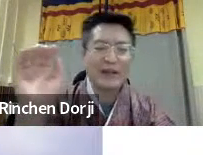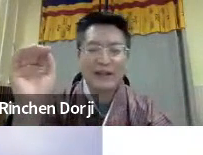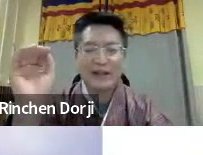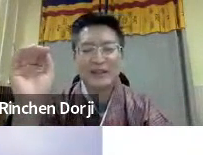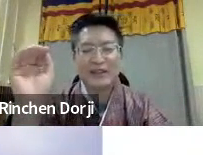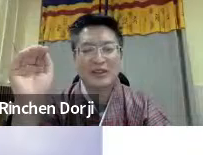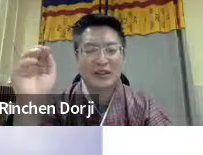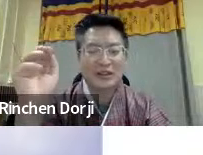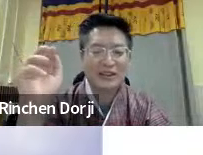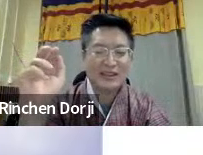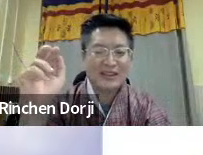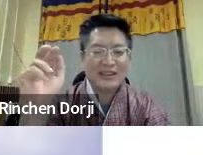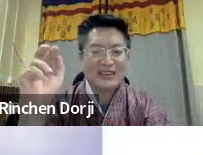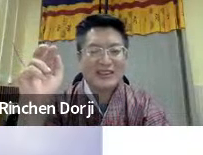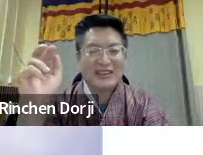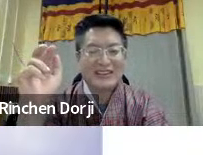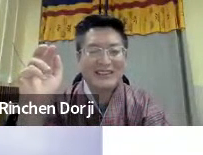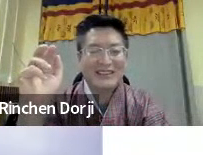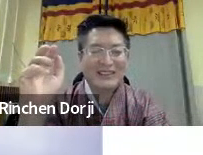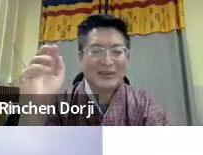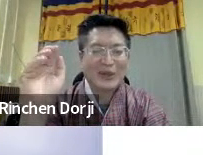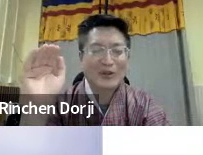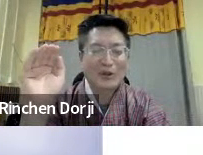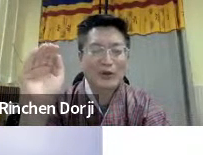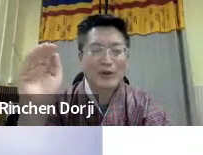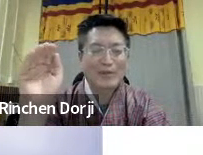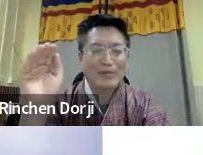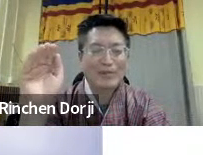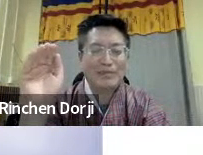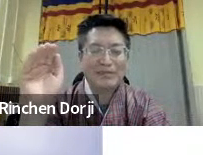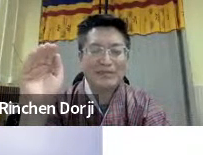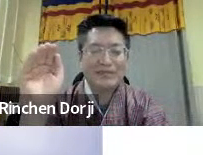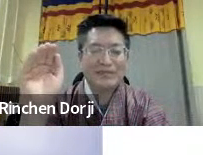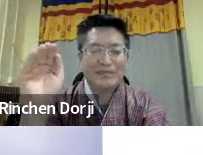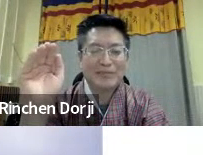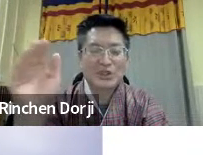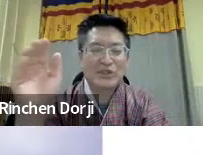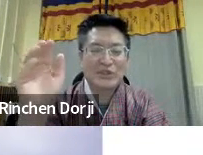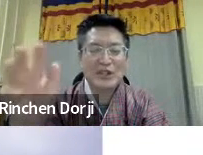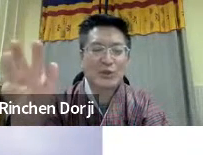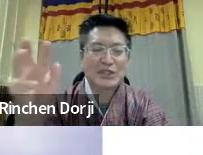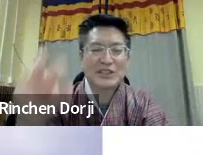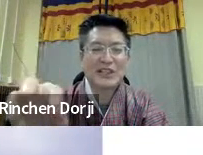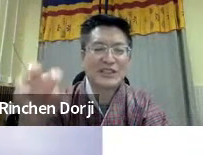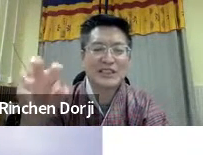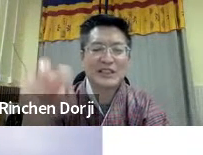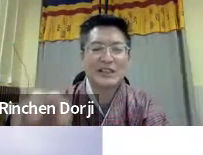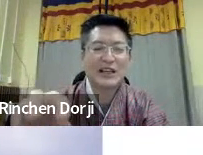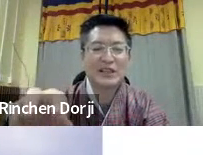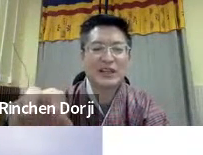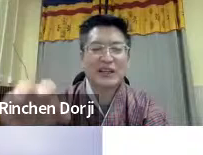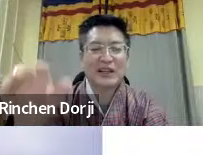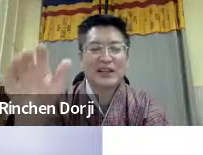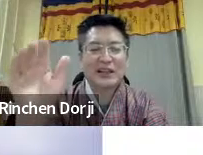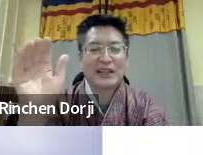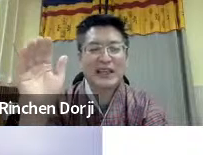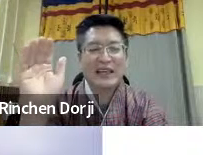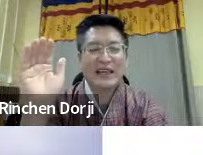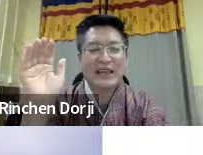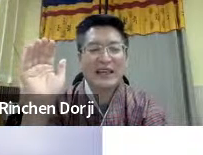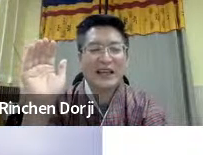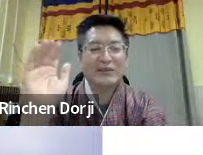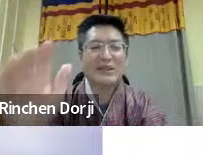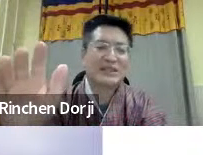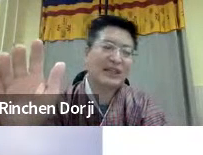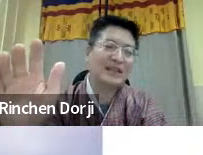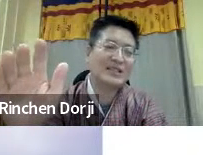since the day one, when COVID positive case was detected in the country, the king